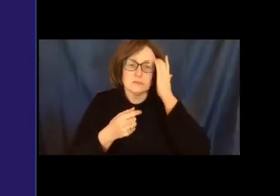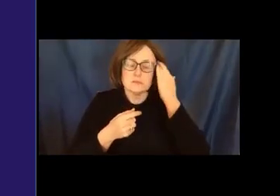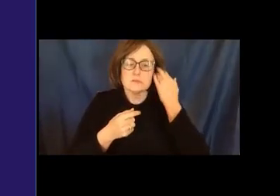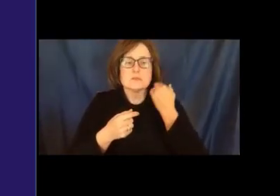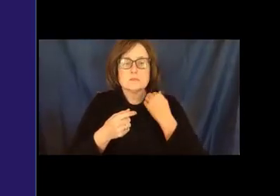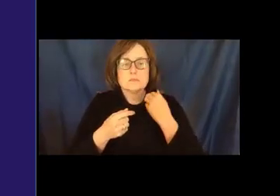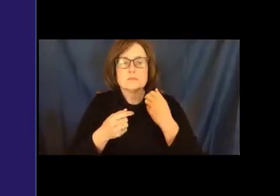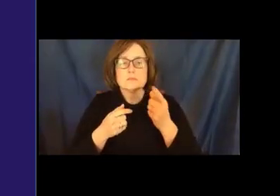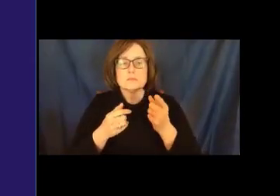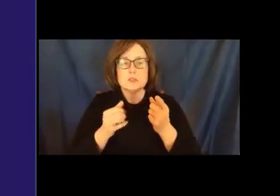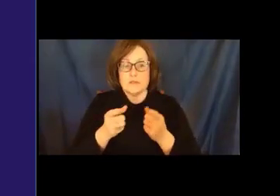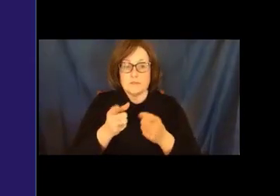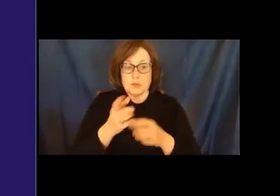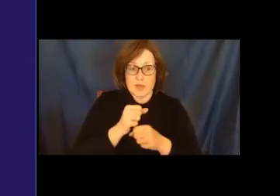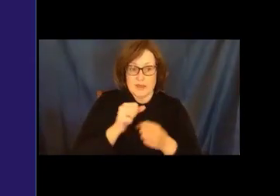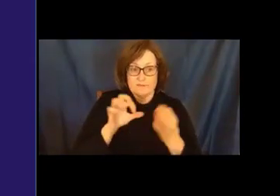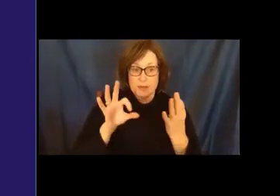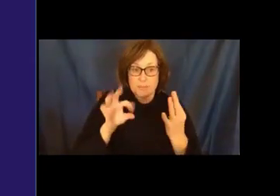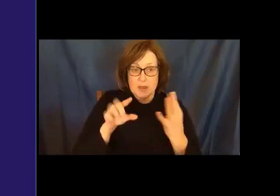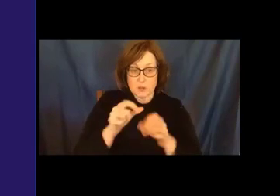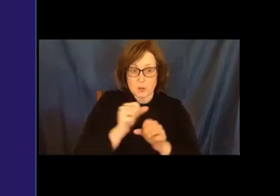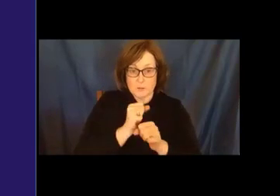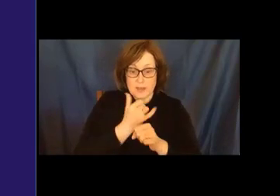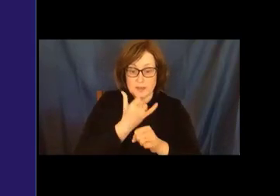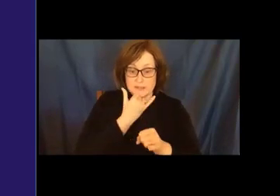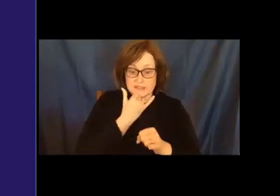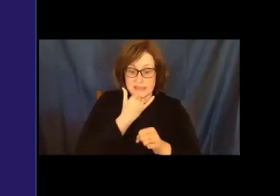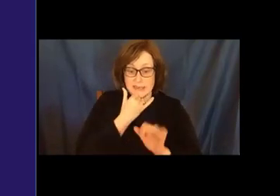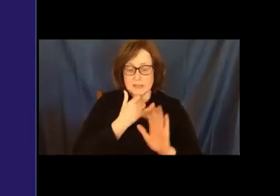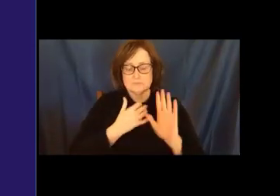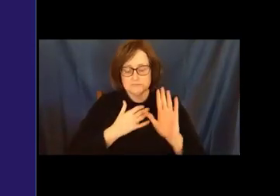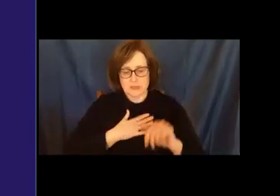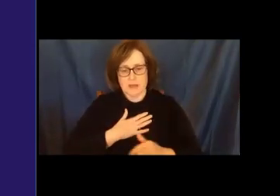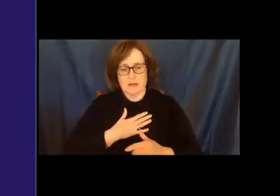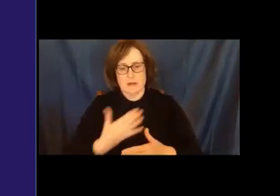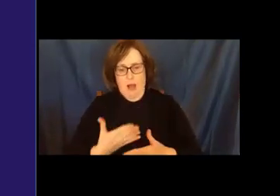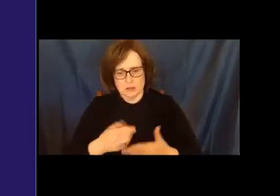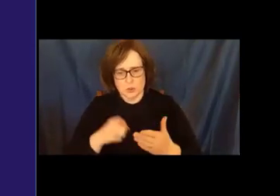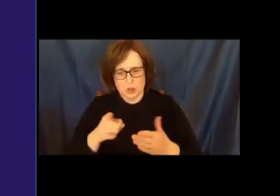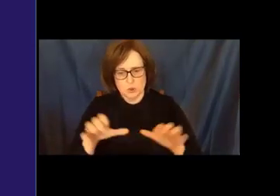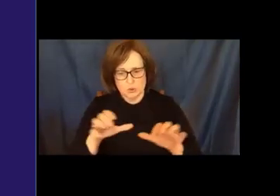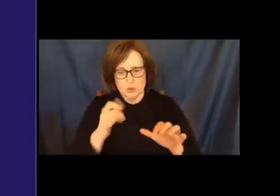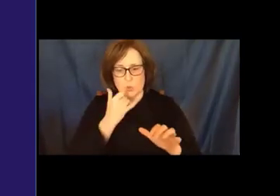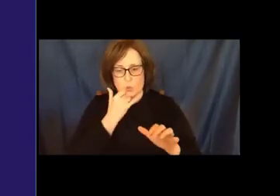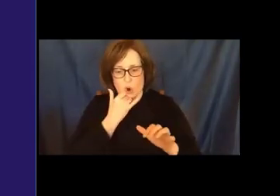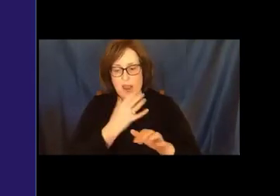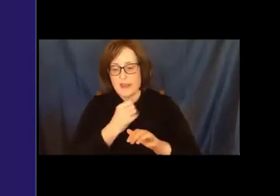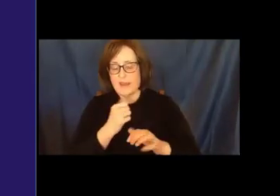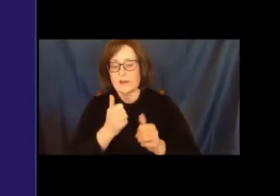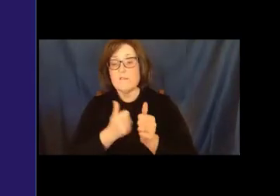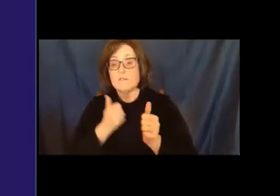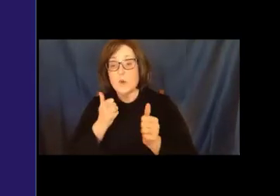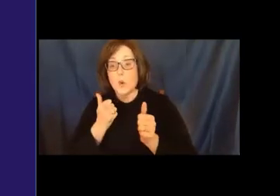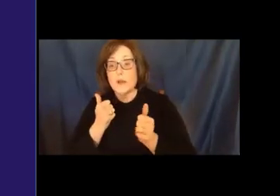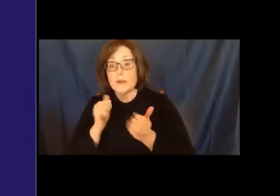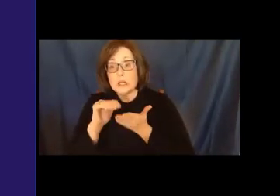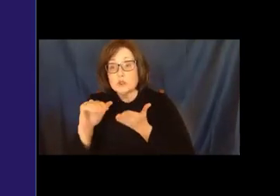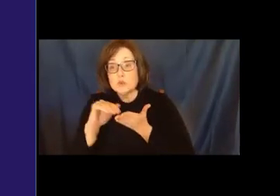you've misstepped, you acknowledge what went wrong and you avoid using conditional words like but or if. You avoid making